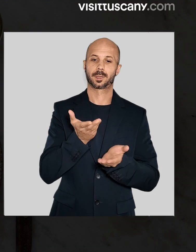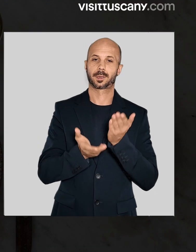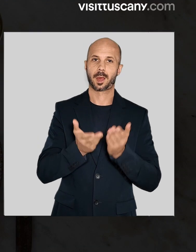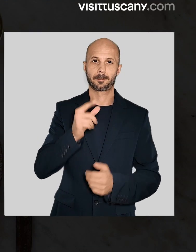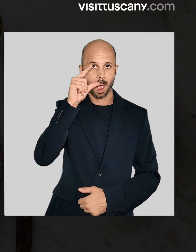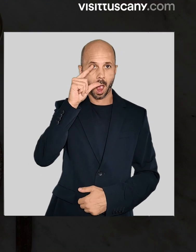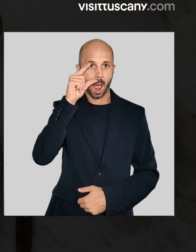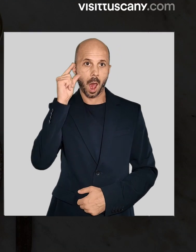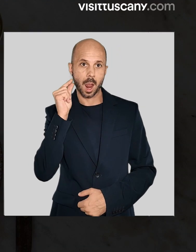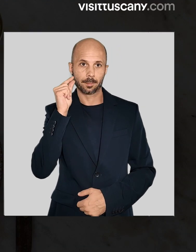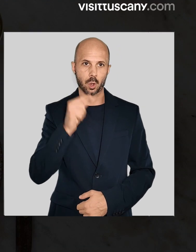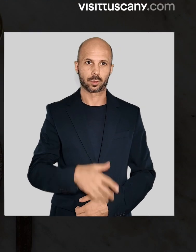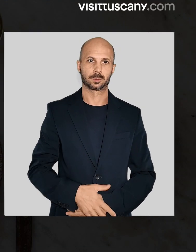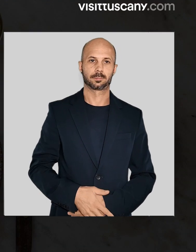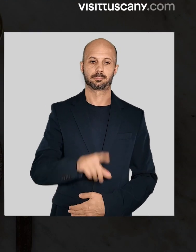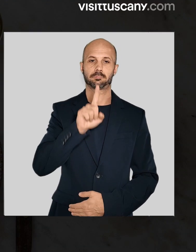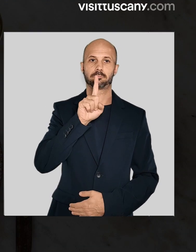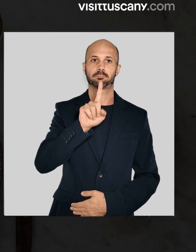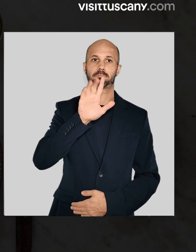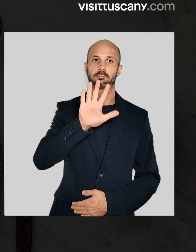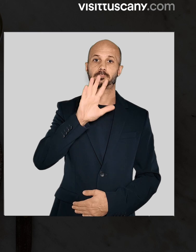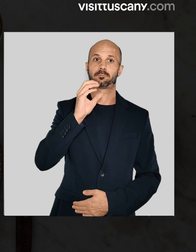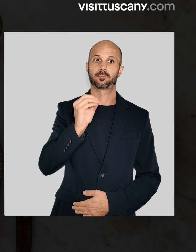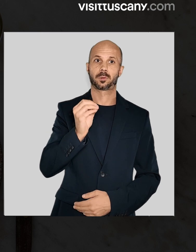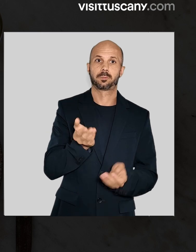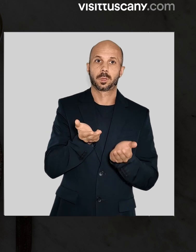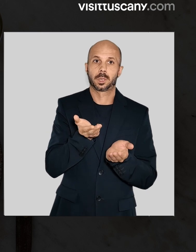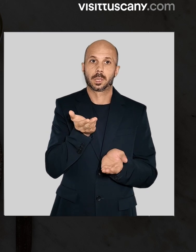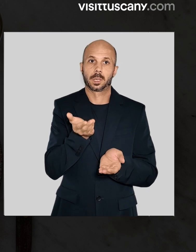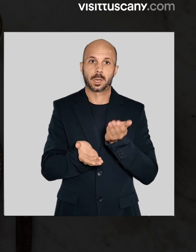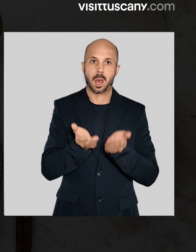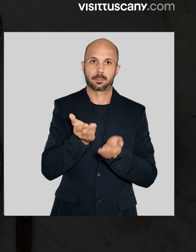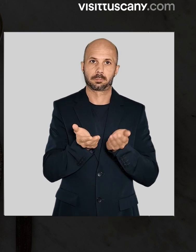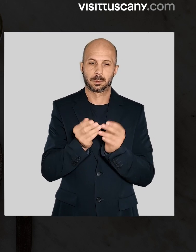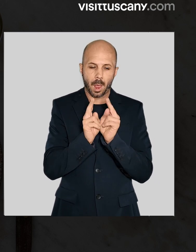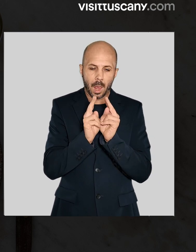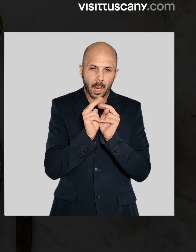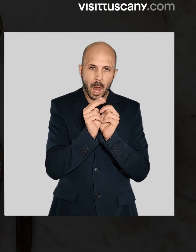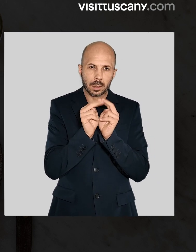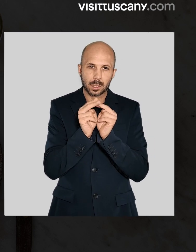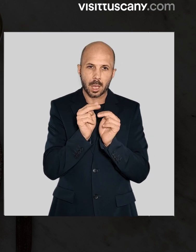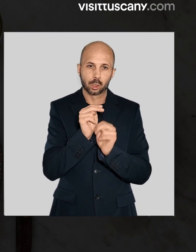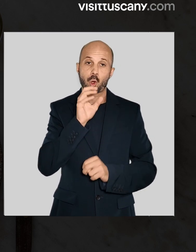Panforte ingredients: 350 grams of almonds,